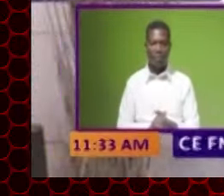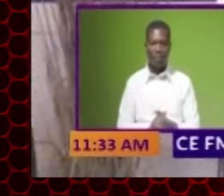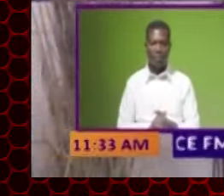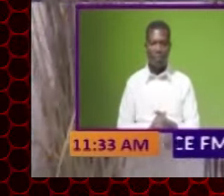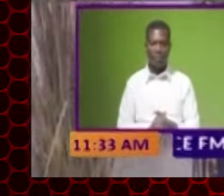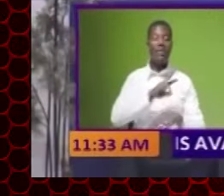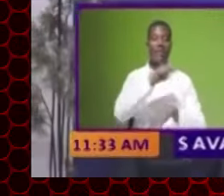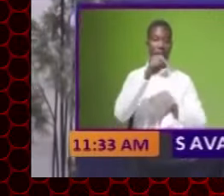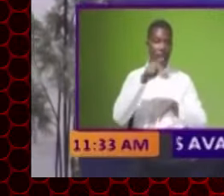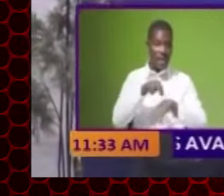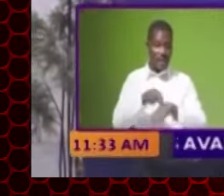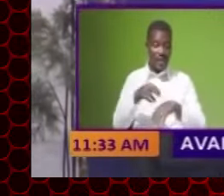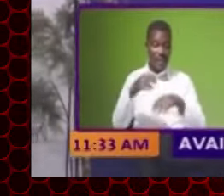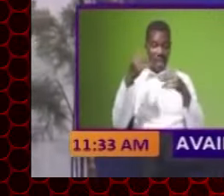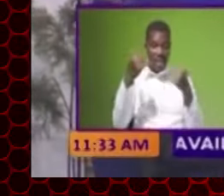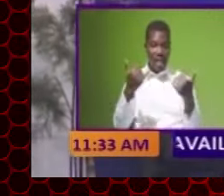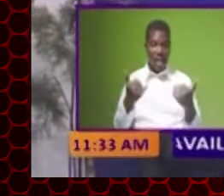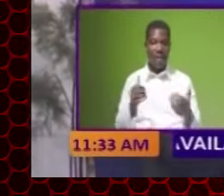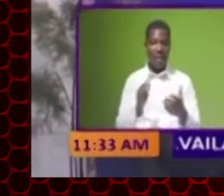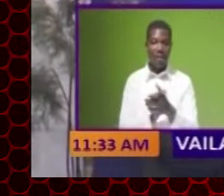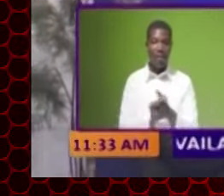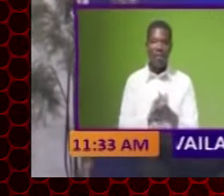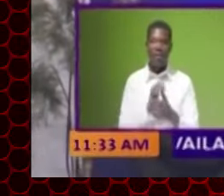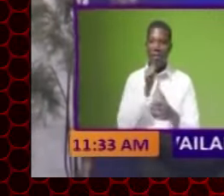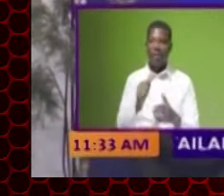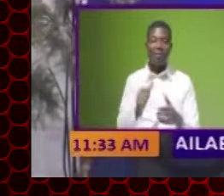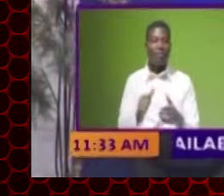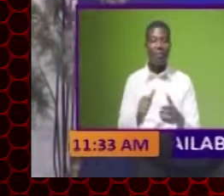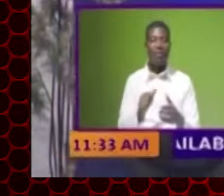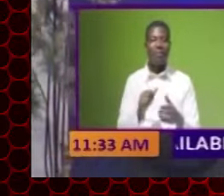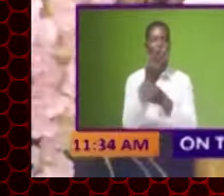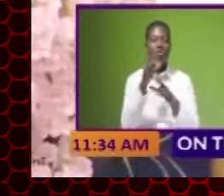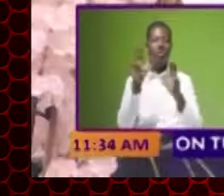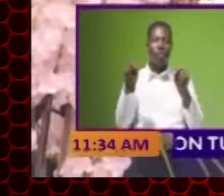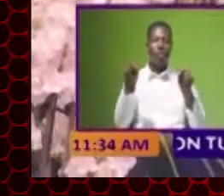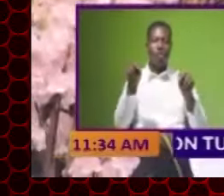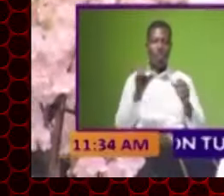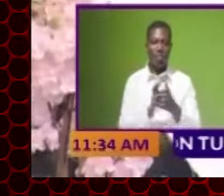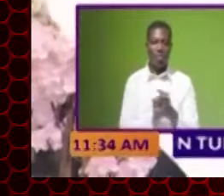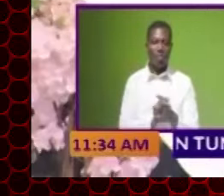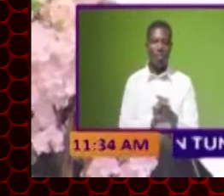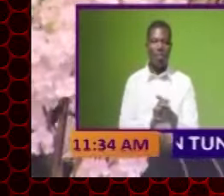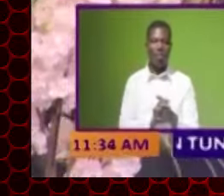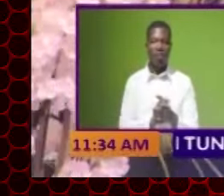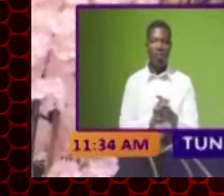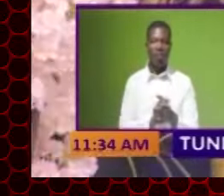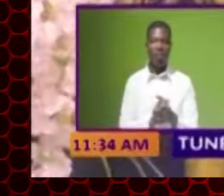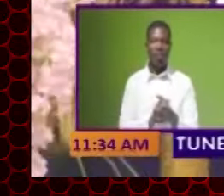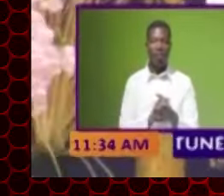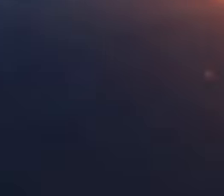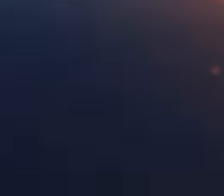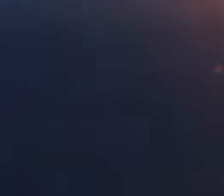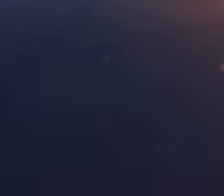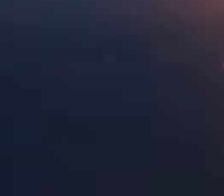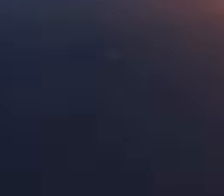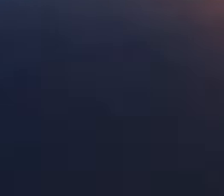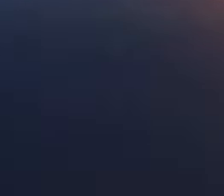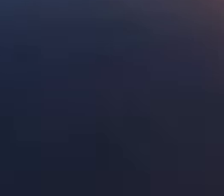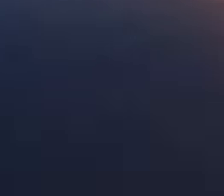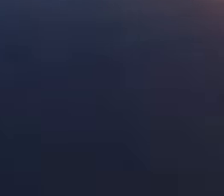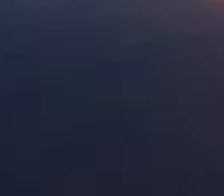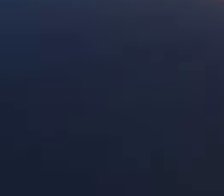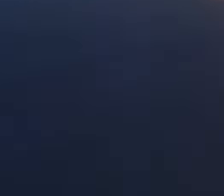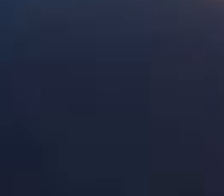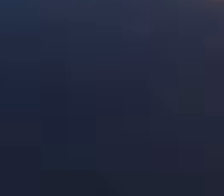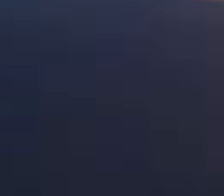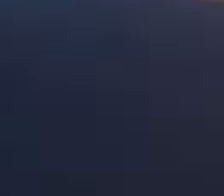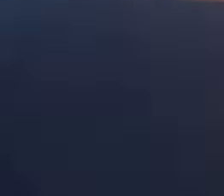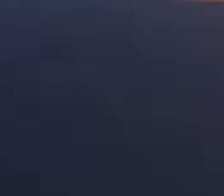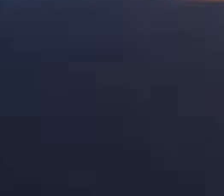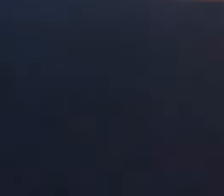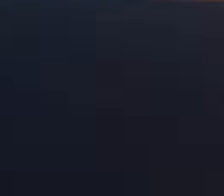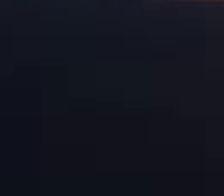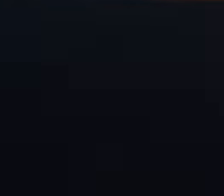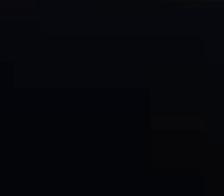your mind, my fam running science. Yam fanning fam raquansu.